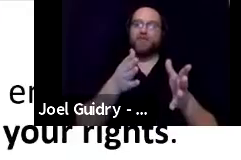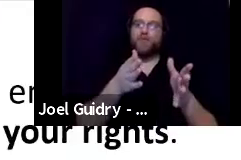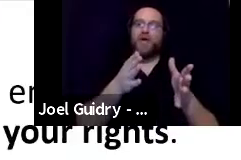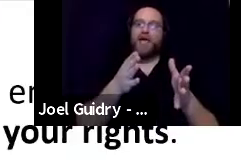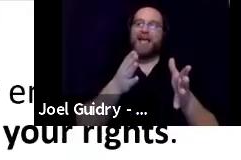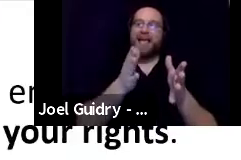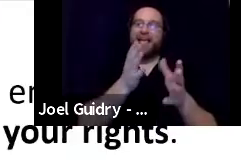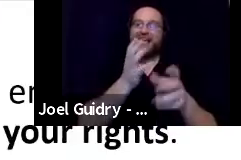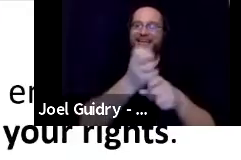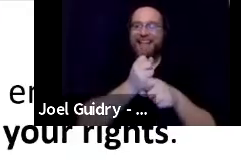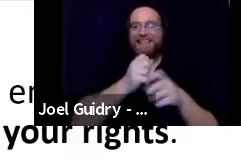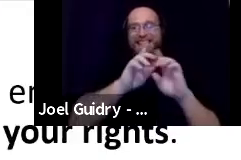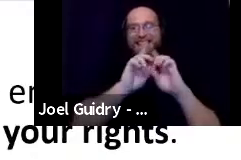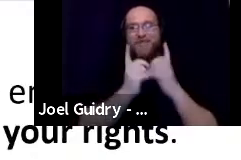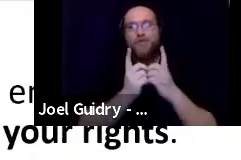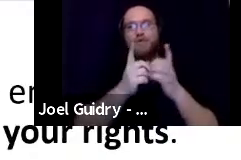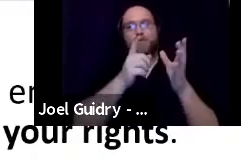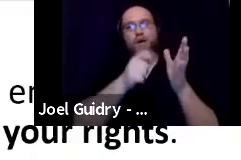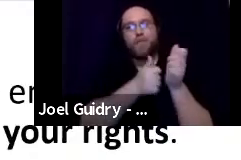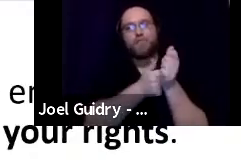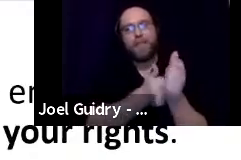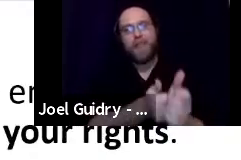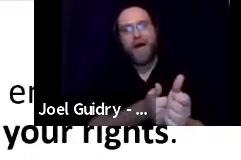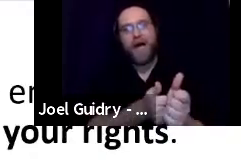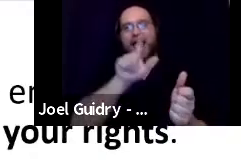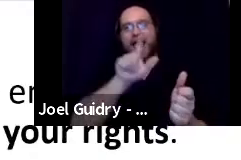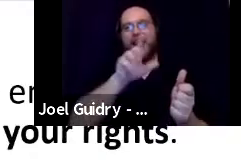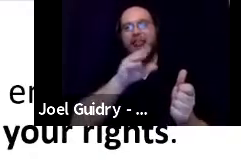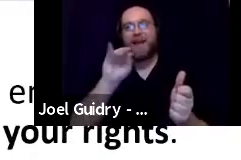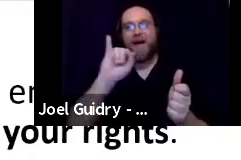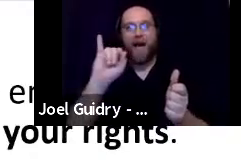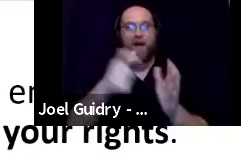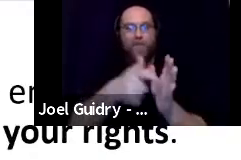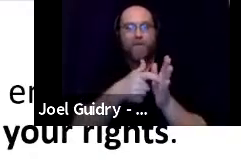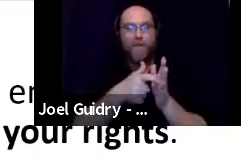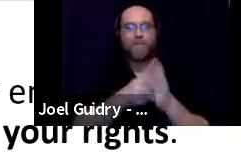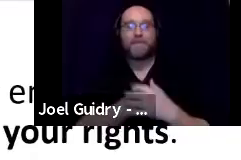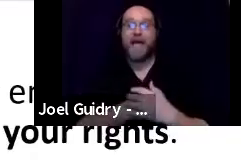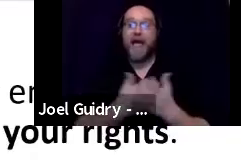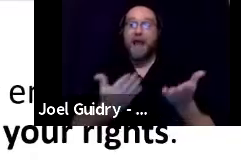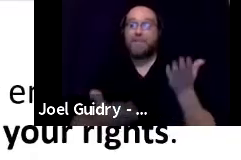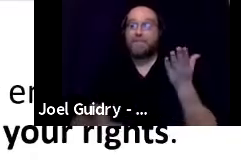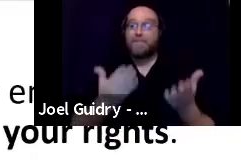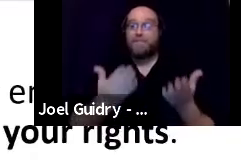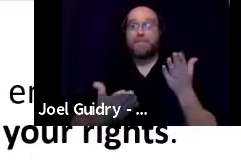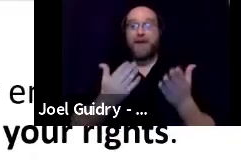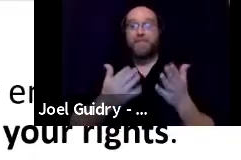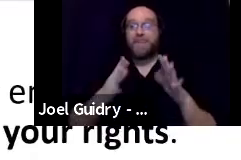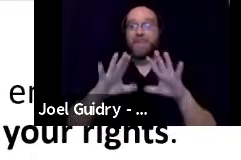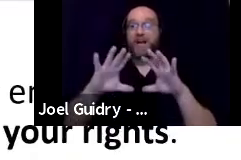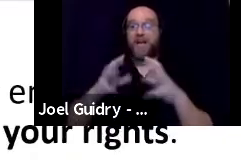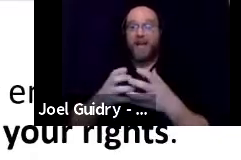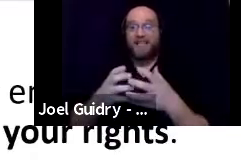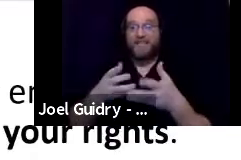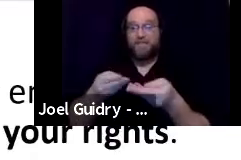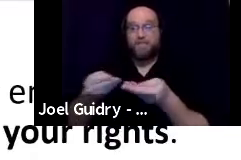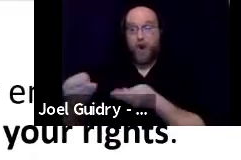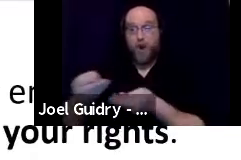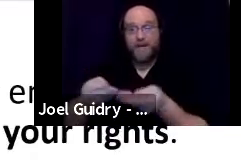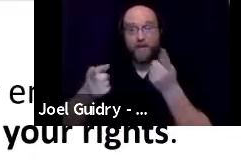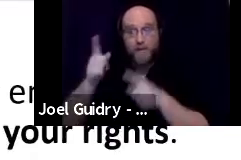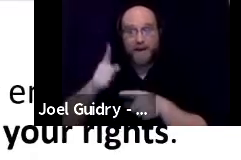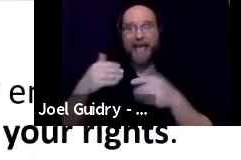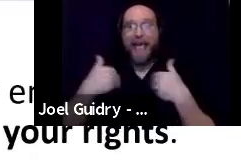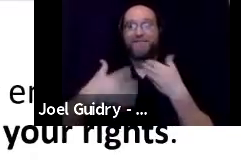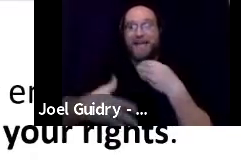requirements. So, and there also might be additional protections that you are entitled to under the collective bargaining agreement. So it is critical that